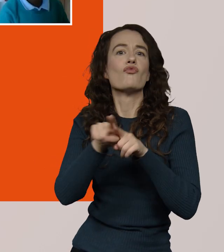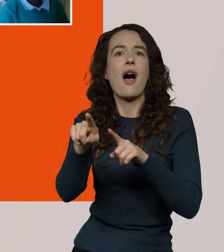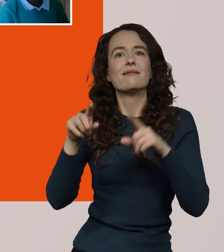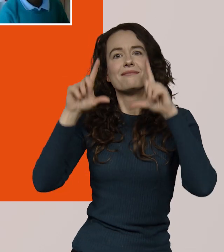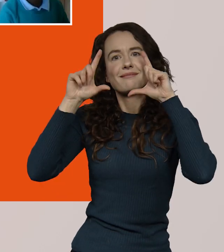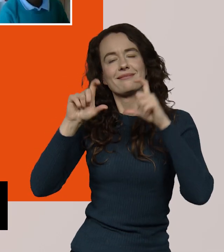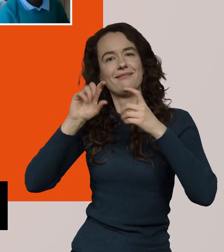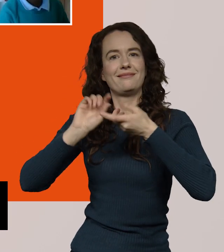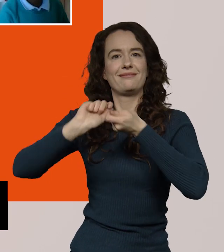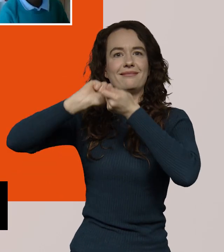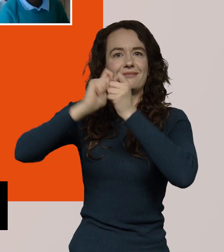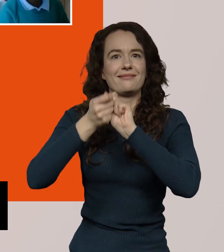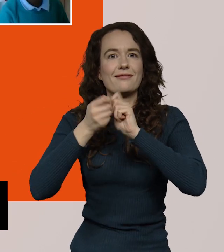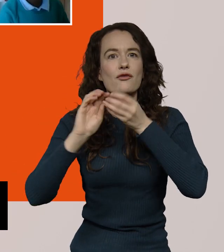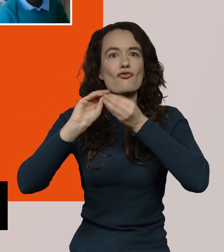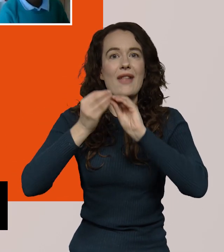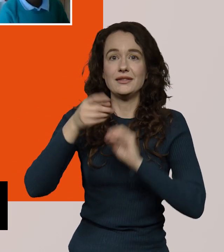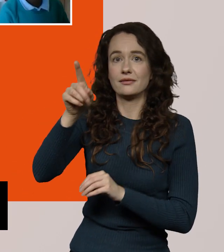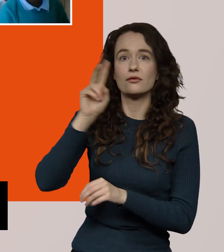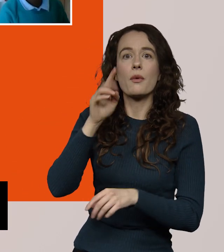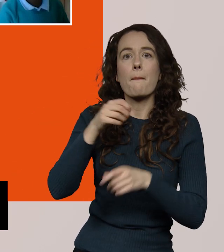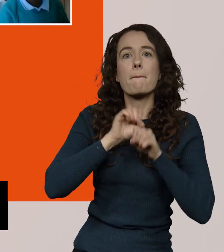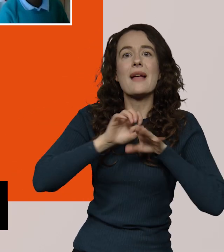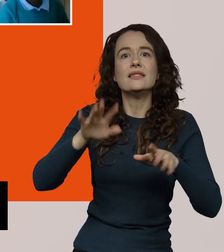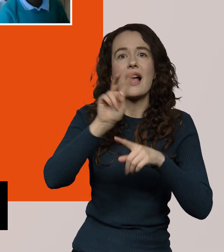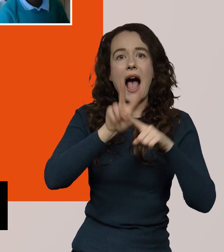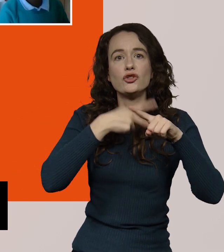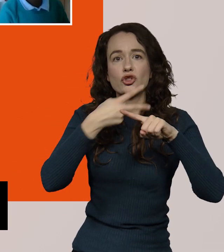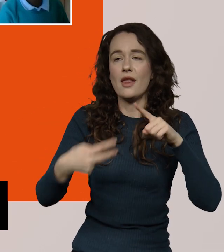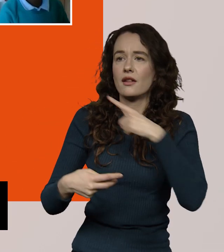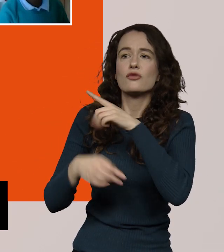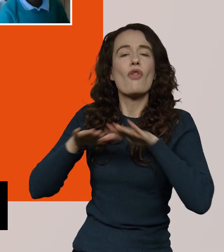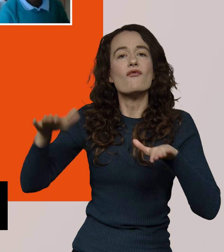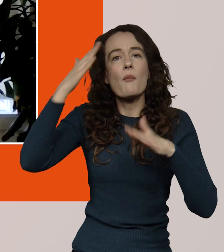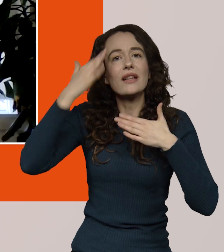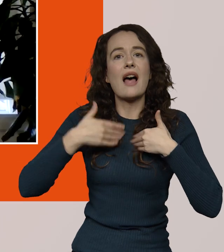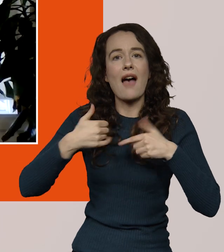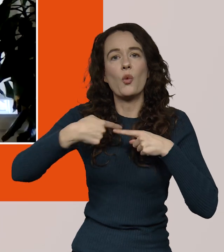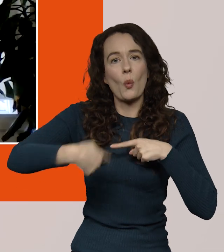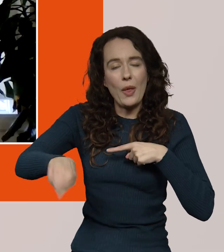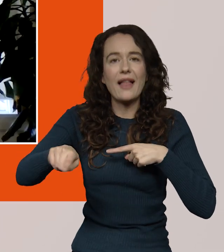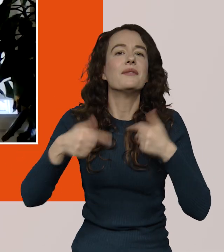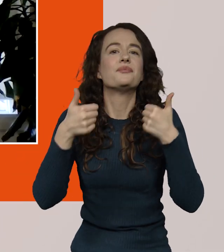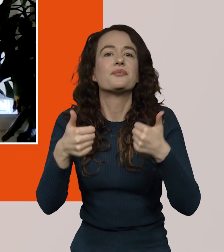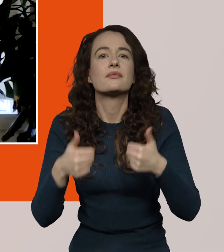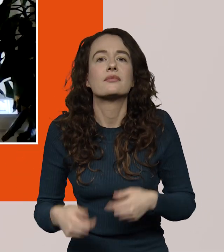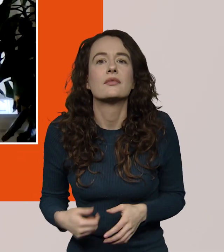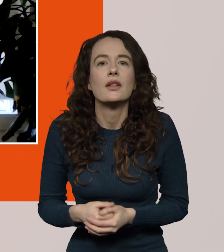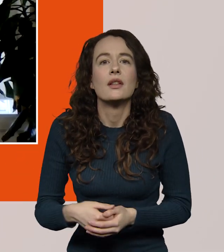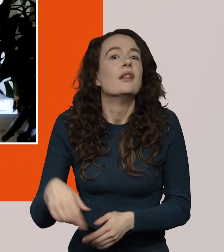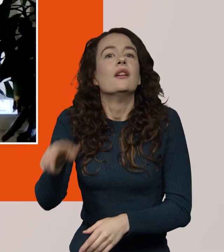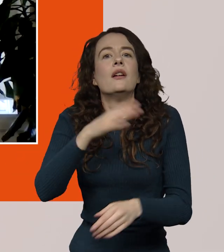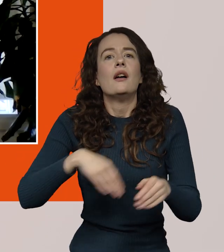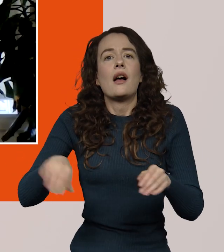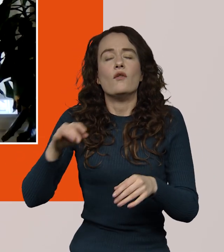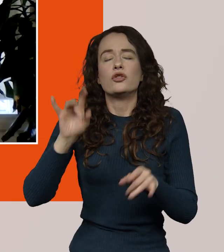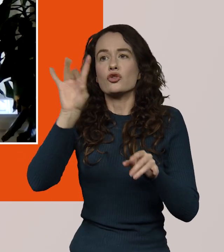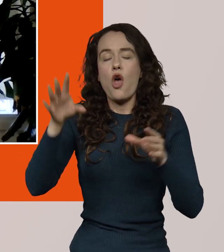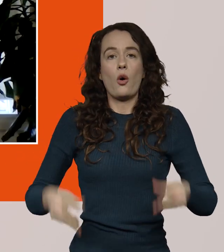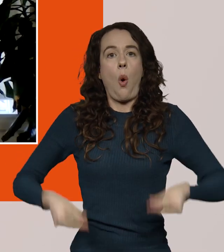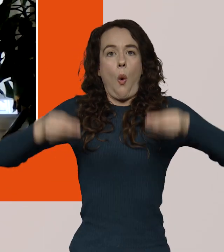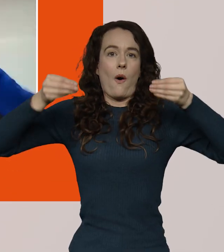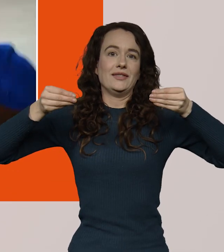artificial confidence. I'm someone who might seem outwardly very confident and chilled and calm and whatever, but inside